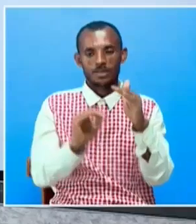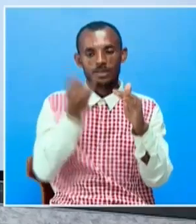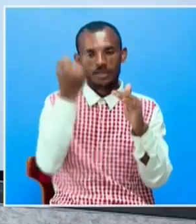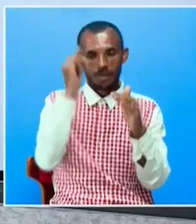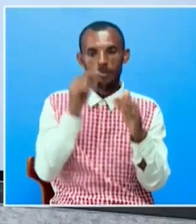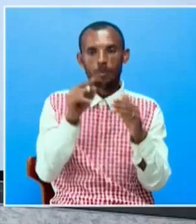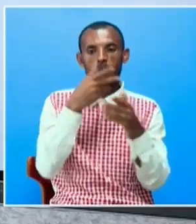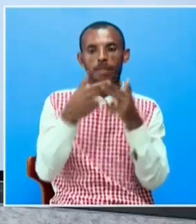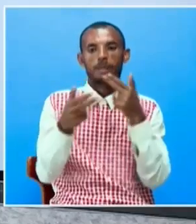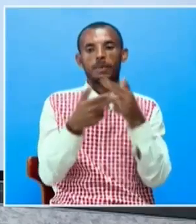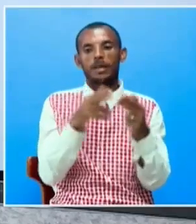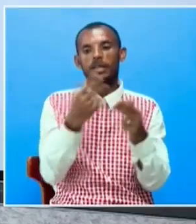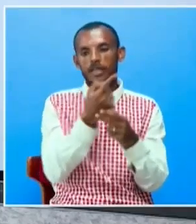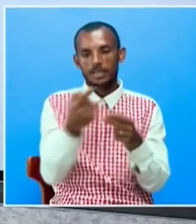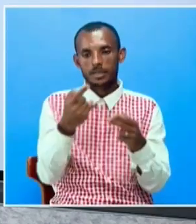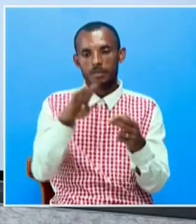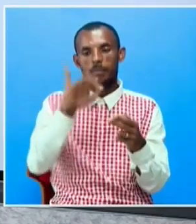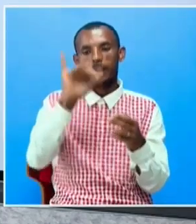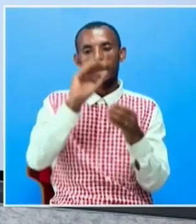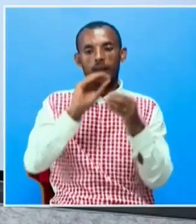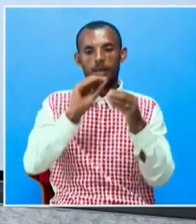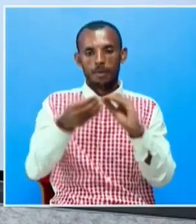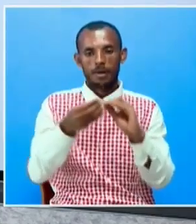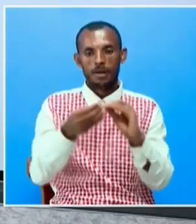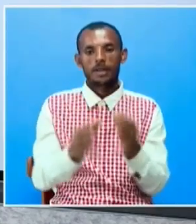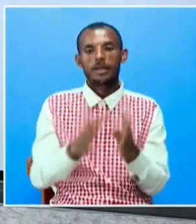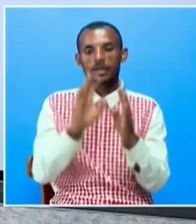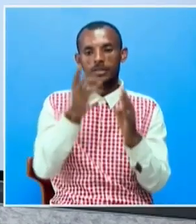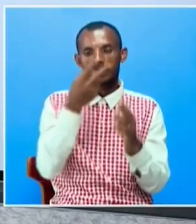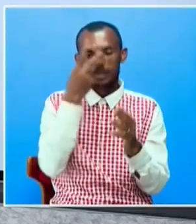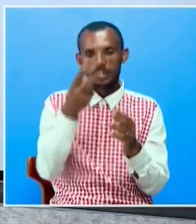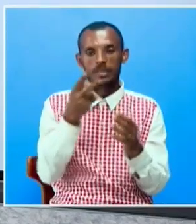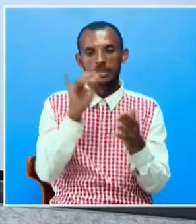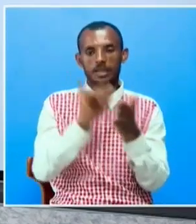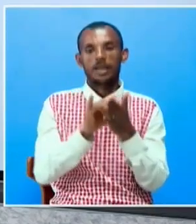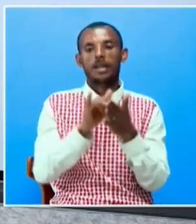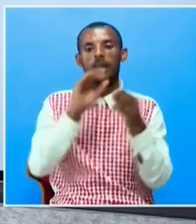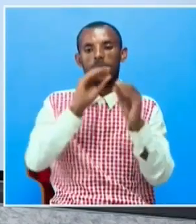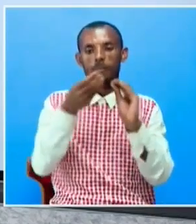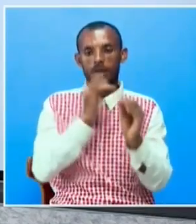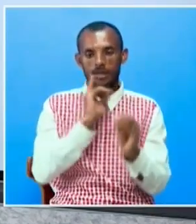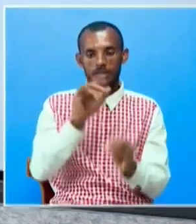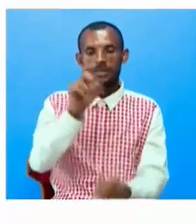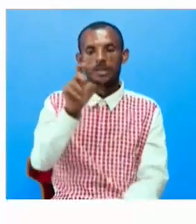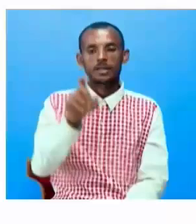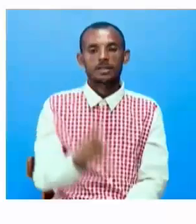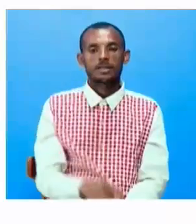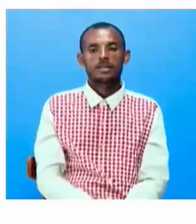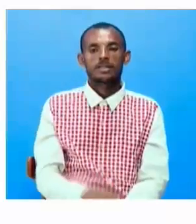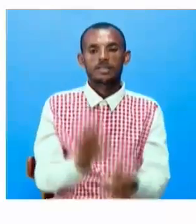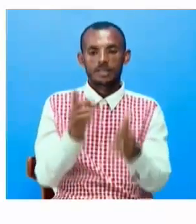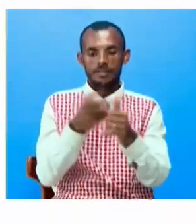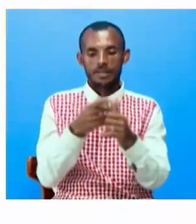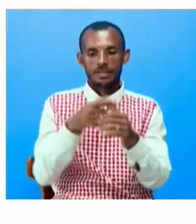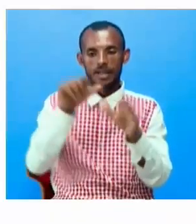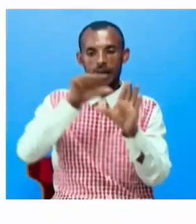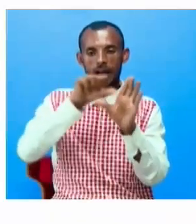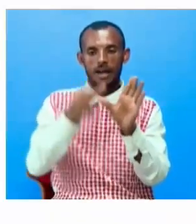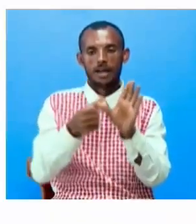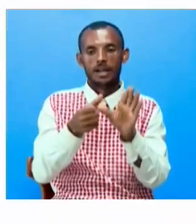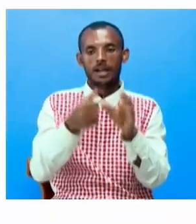have to multiply each by a certain number. Let's say that number be x. So, the first angle